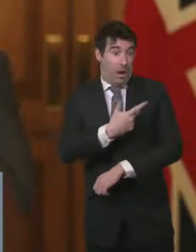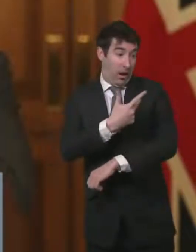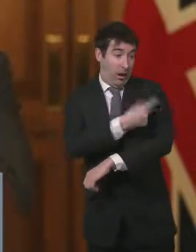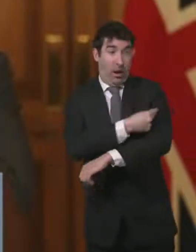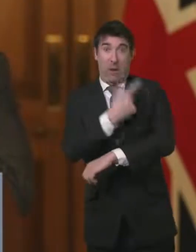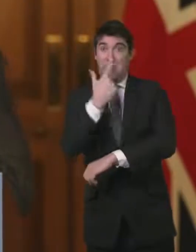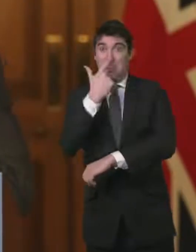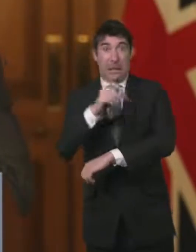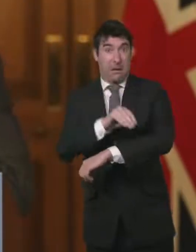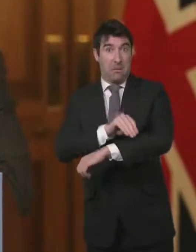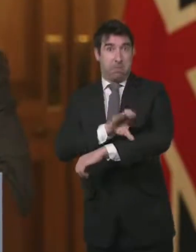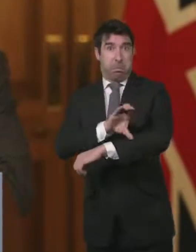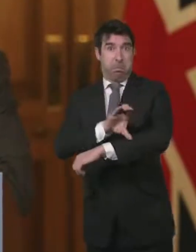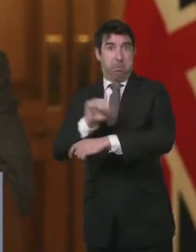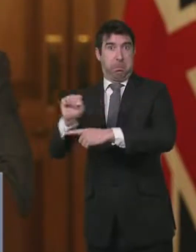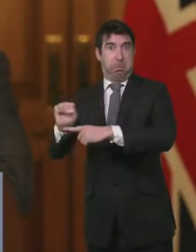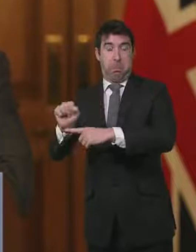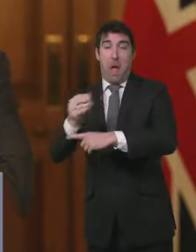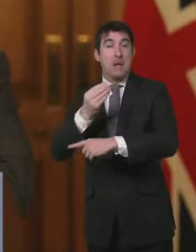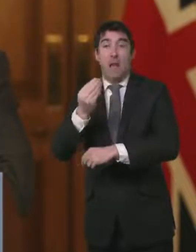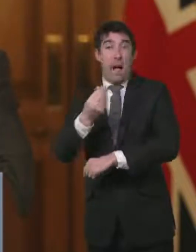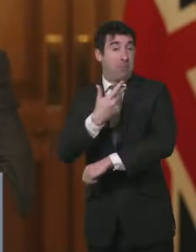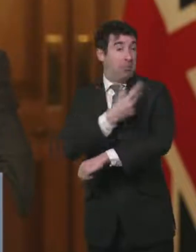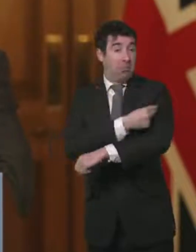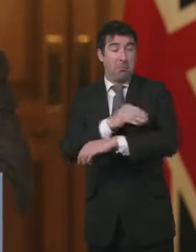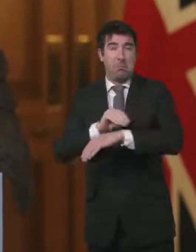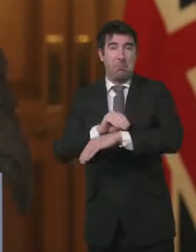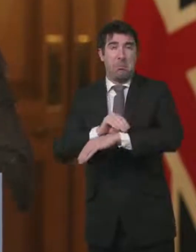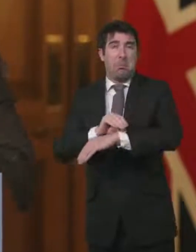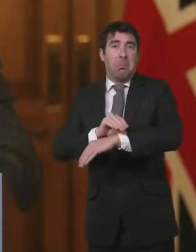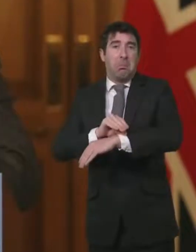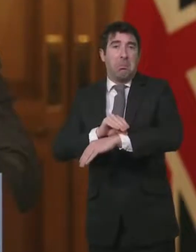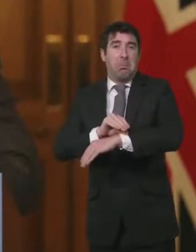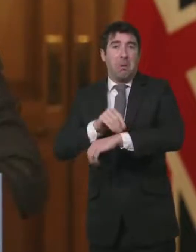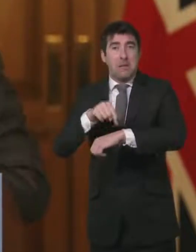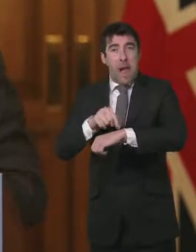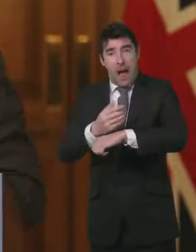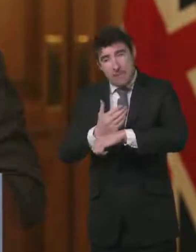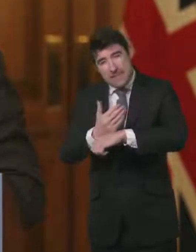very much. Thanks and again, very much. Well, just on you could vaccinate the